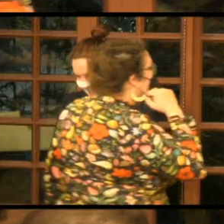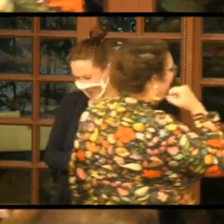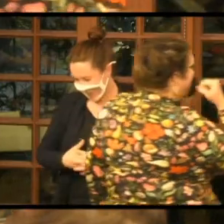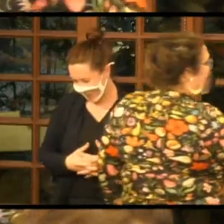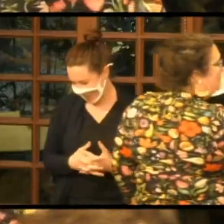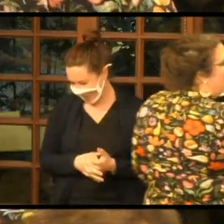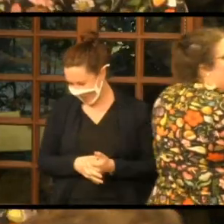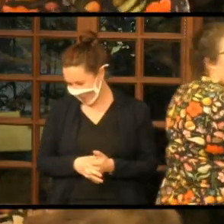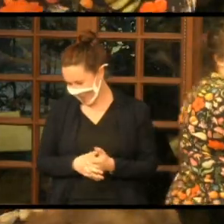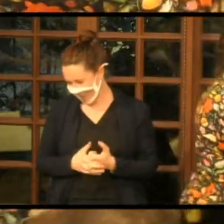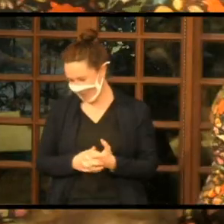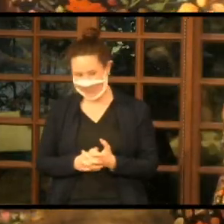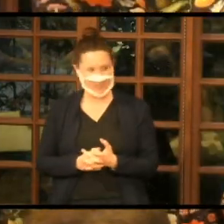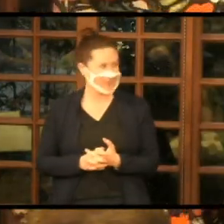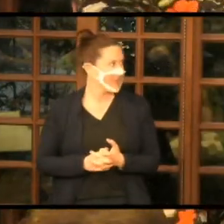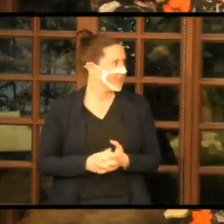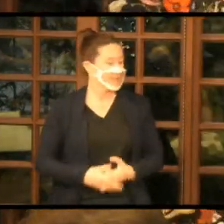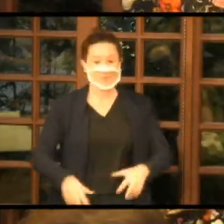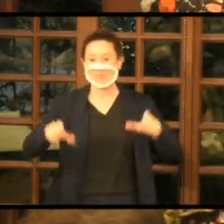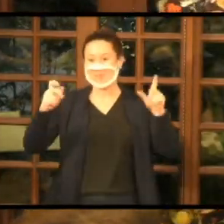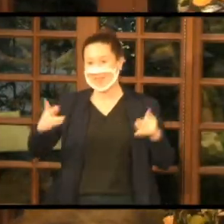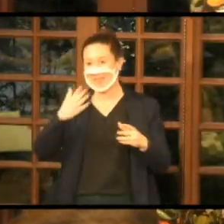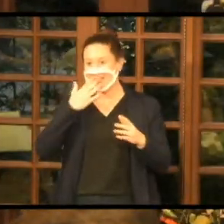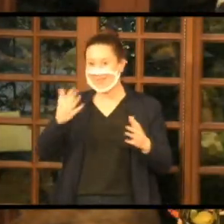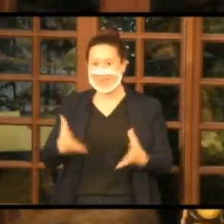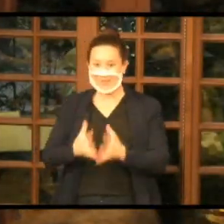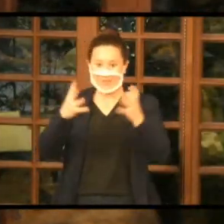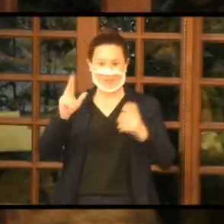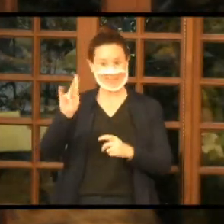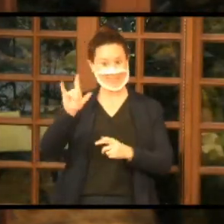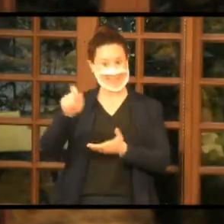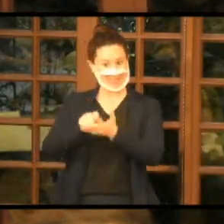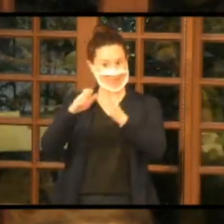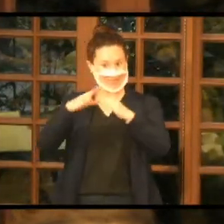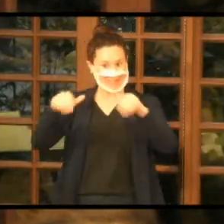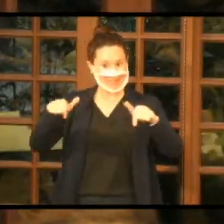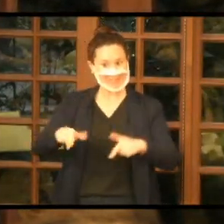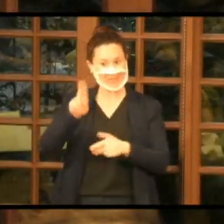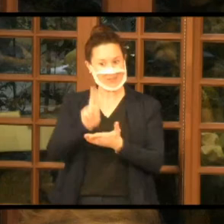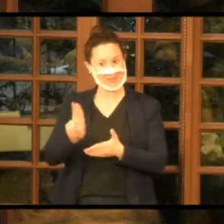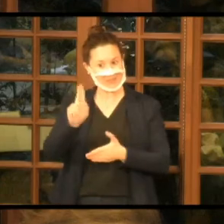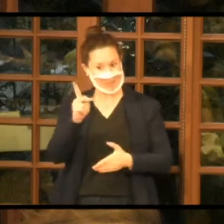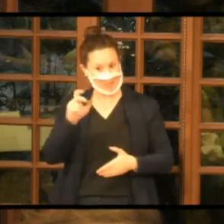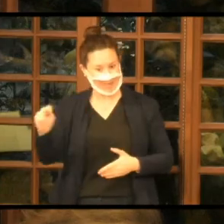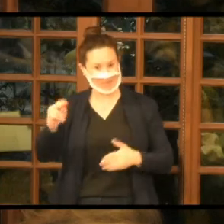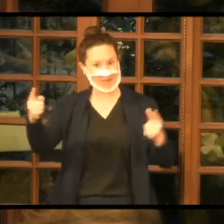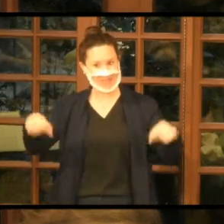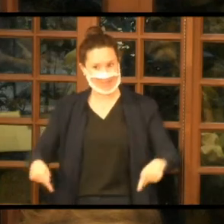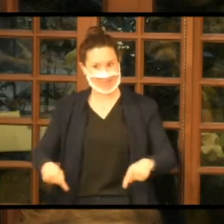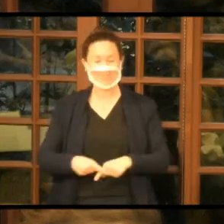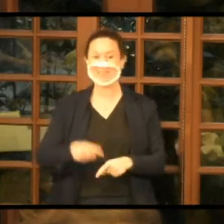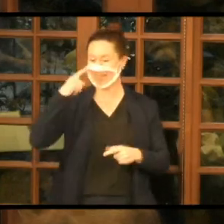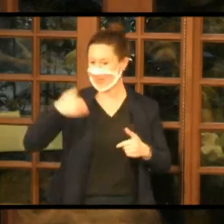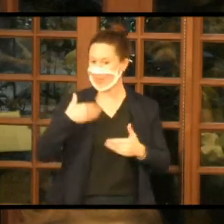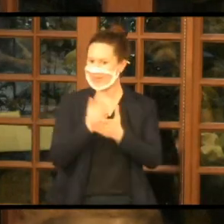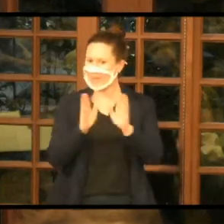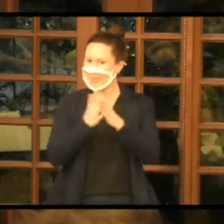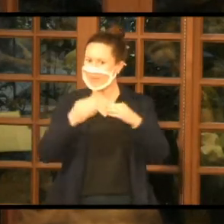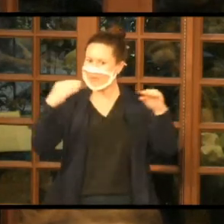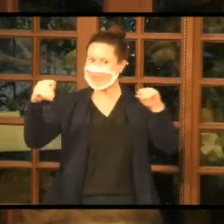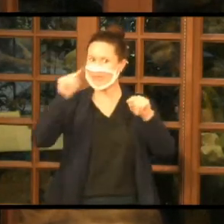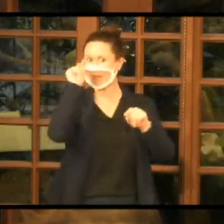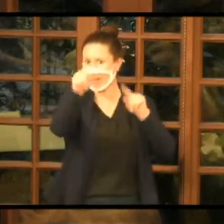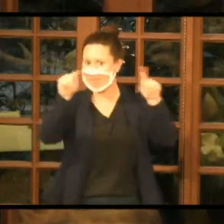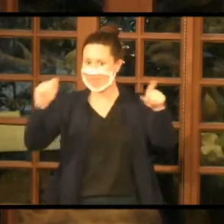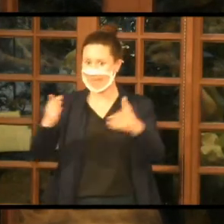Thank you so much, Kelly Writers House and Penn, for having us. I think, yeah, there are some books for sale in the back, and I'm sure people will be